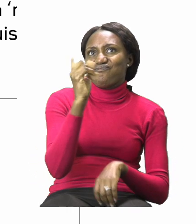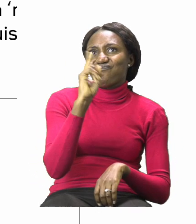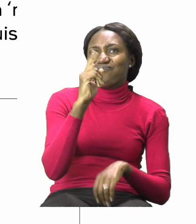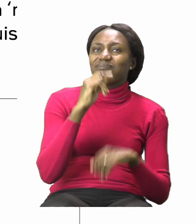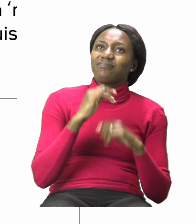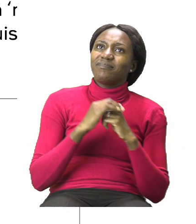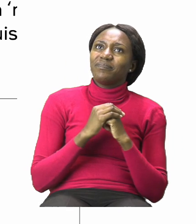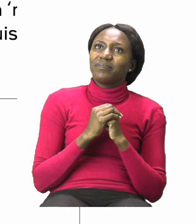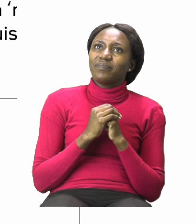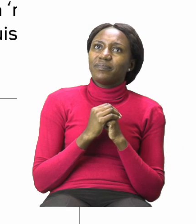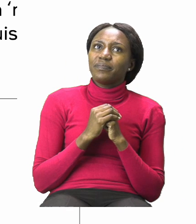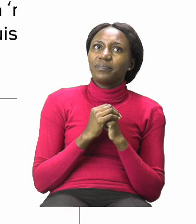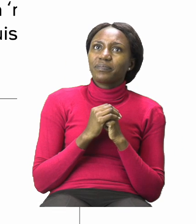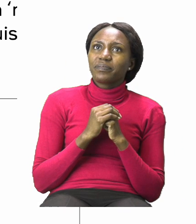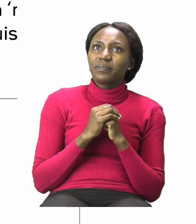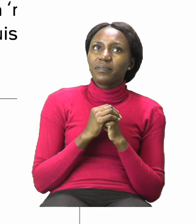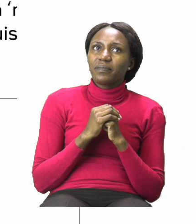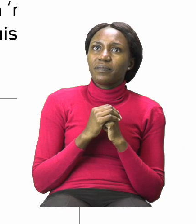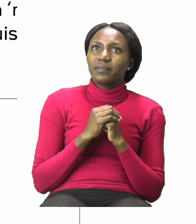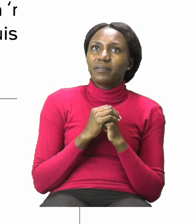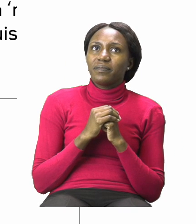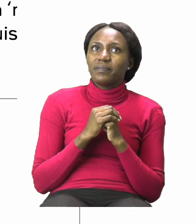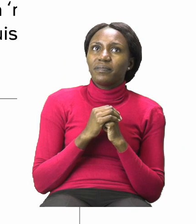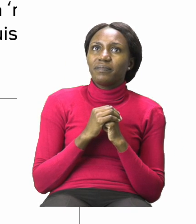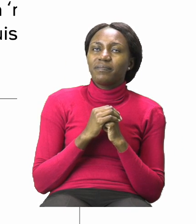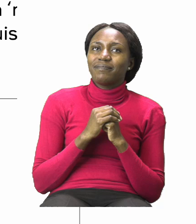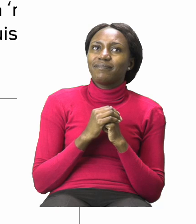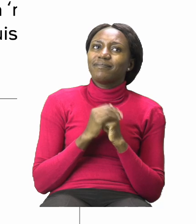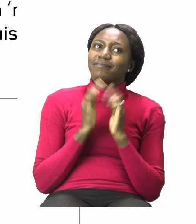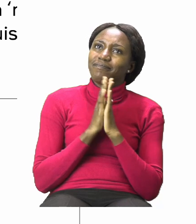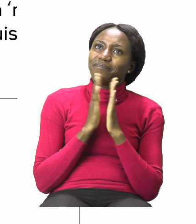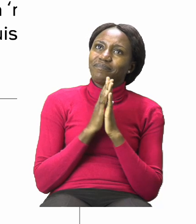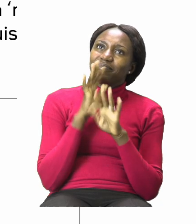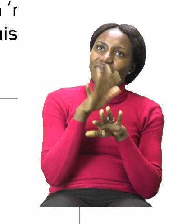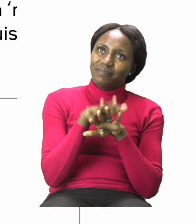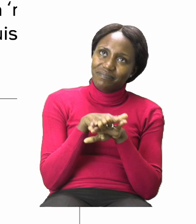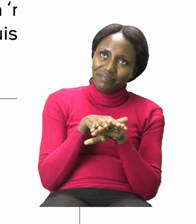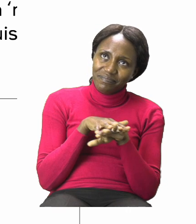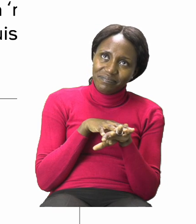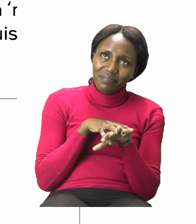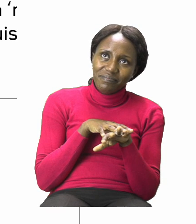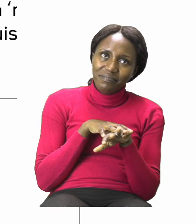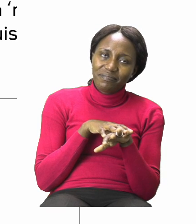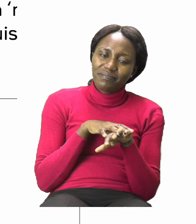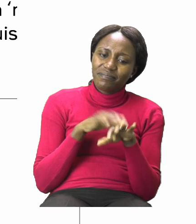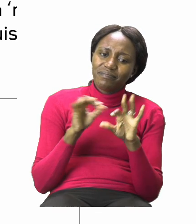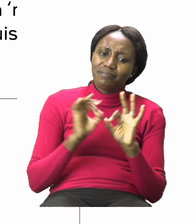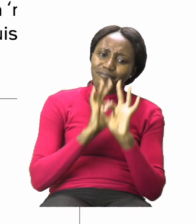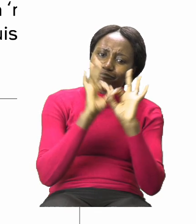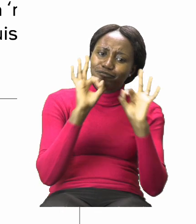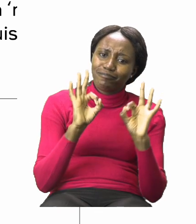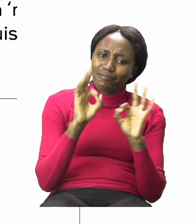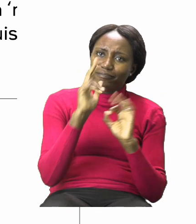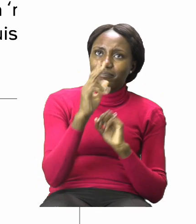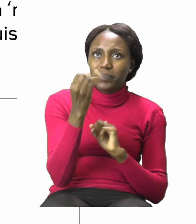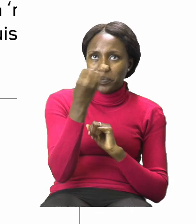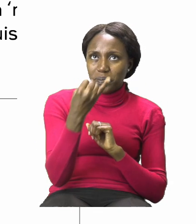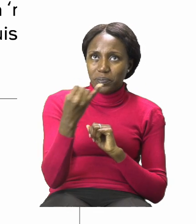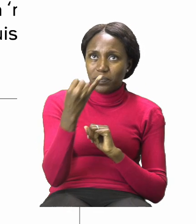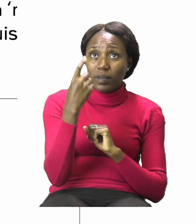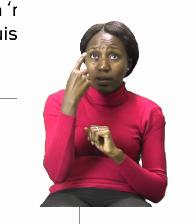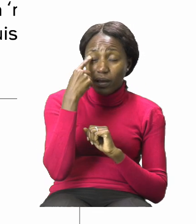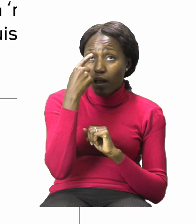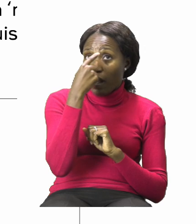the special occasion. Take your time. Make sure you draw beautiful people with eyes,